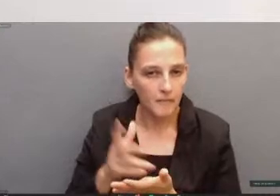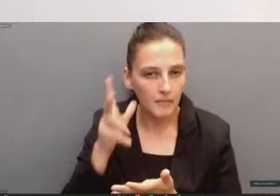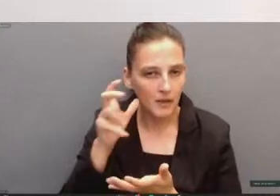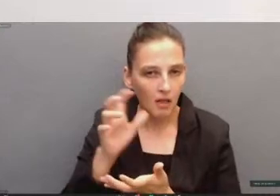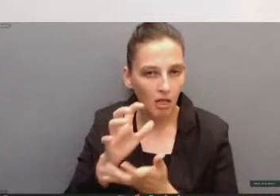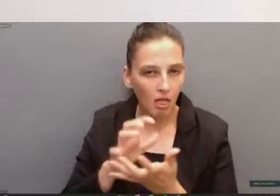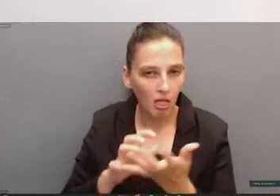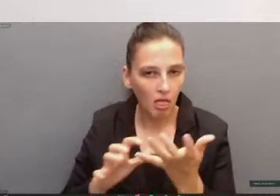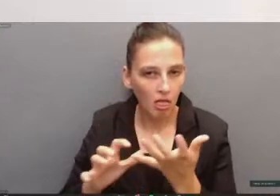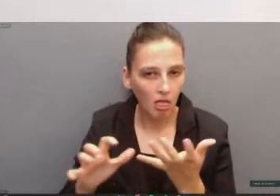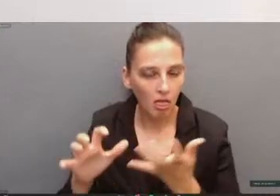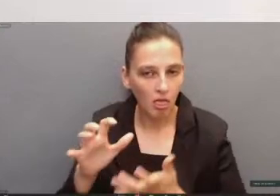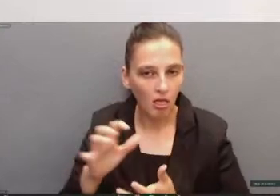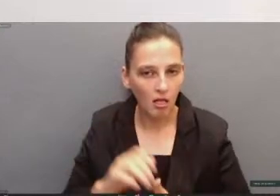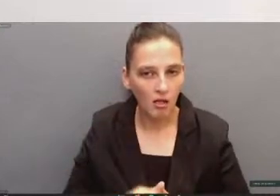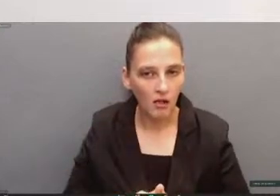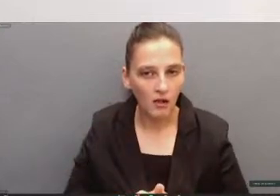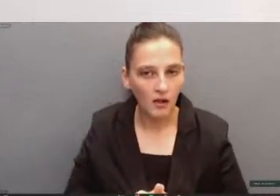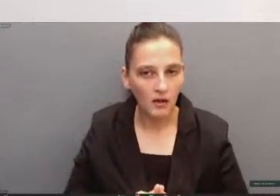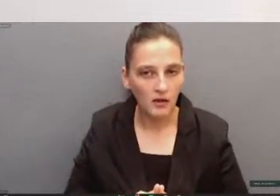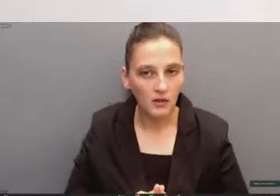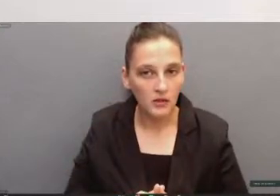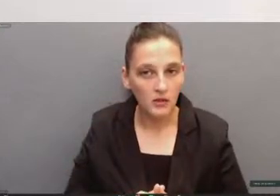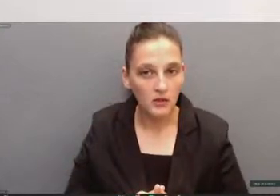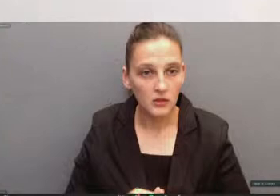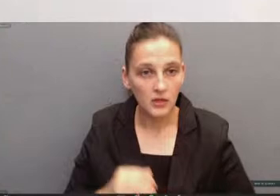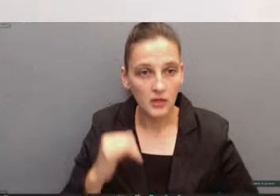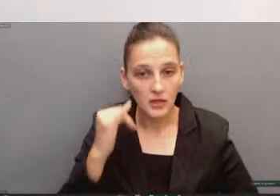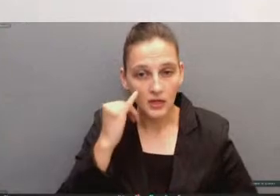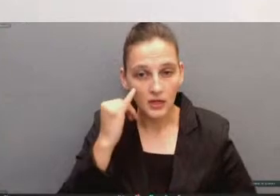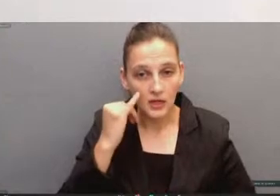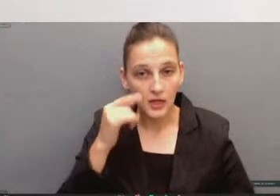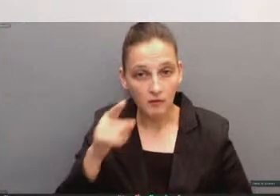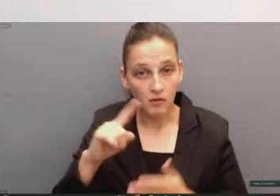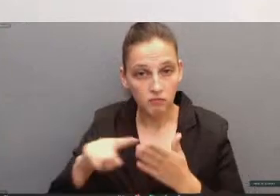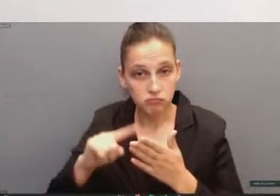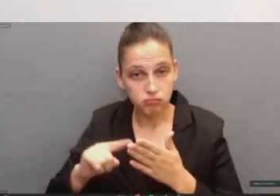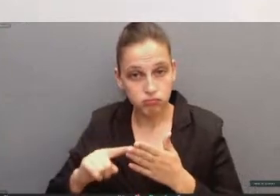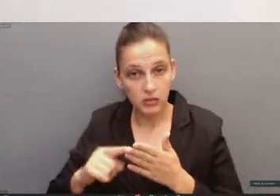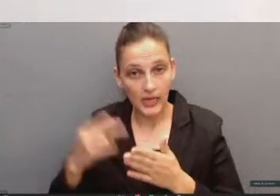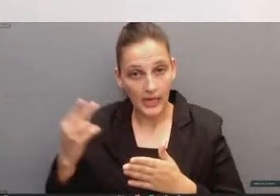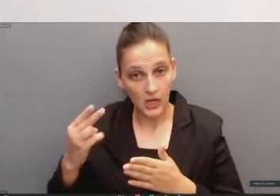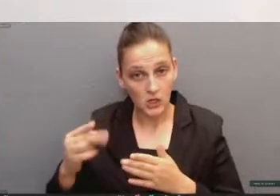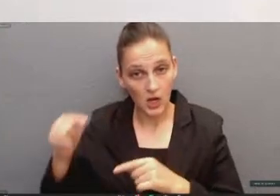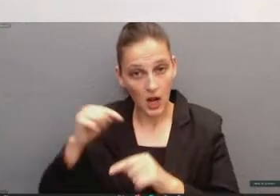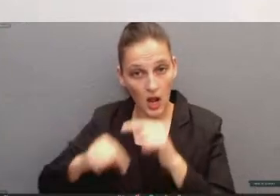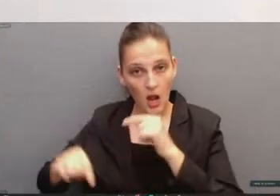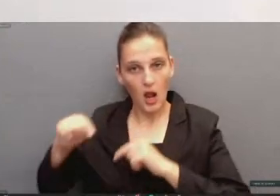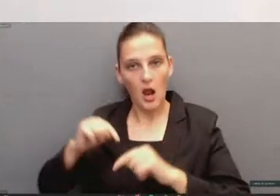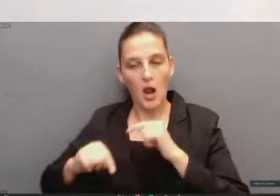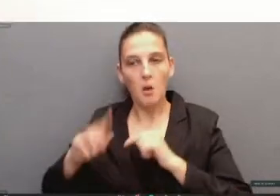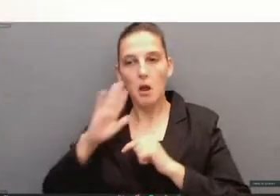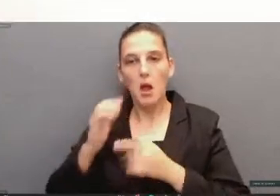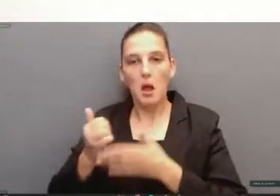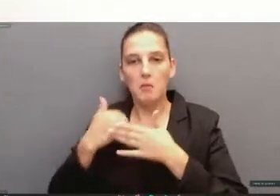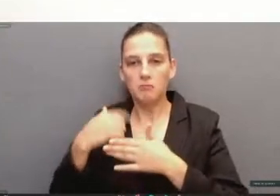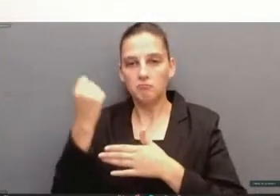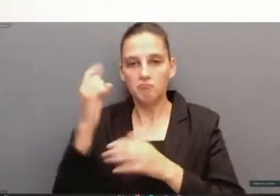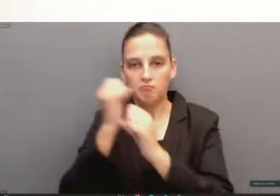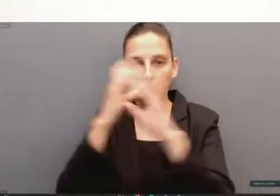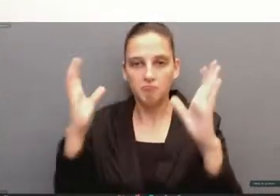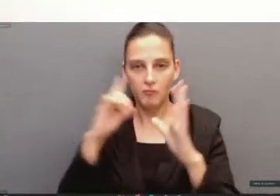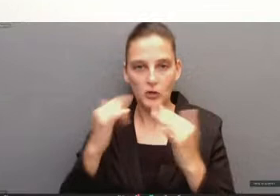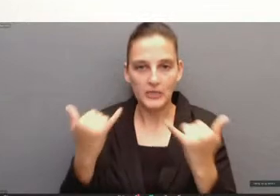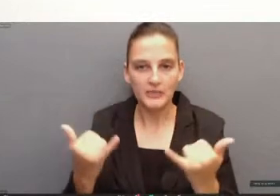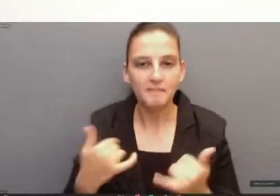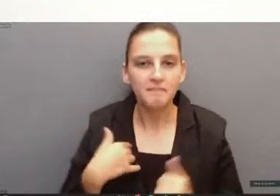going back, helps you read this API composition. How many? Let me choose someone here who's on